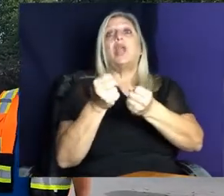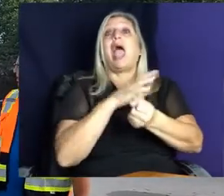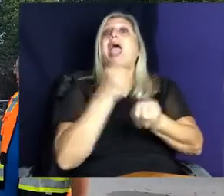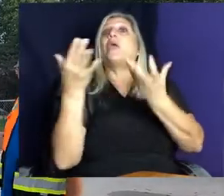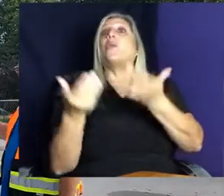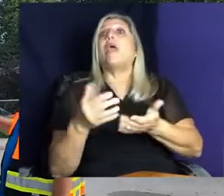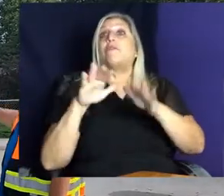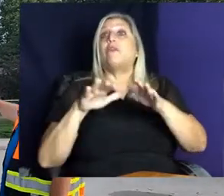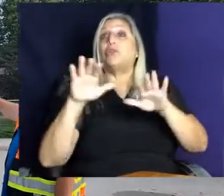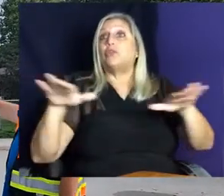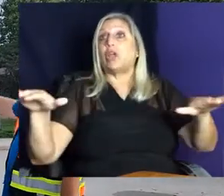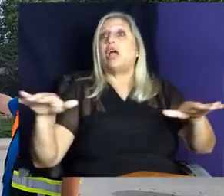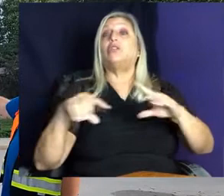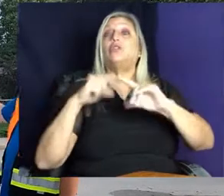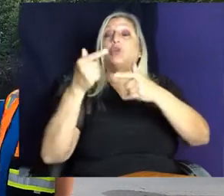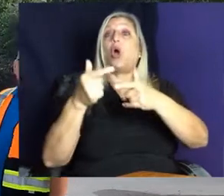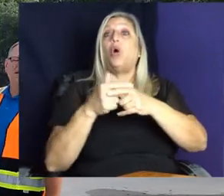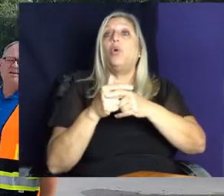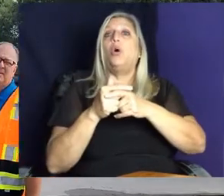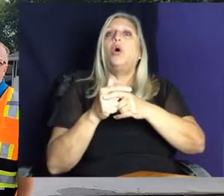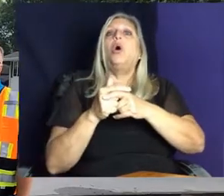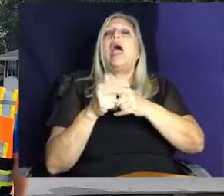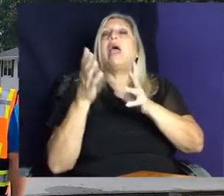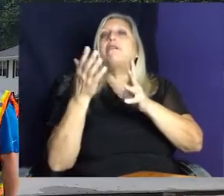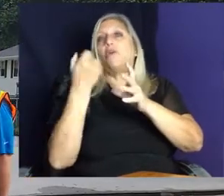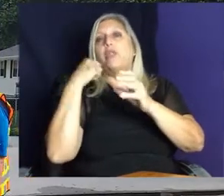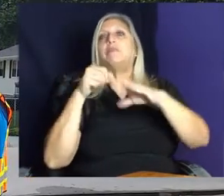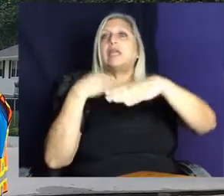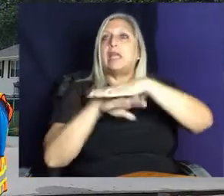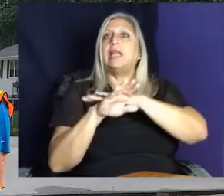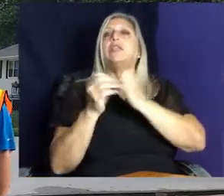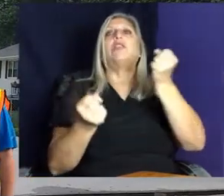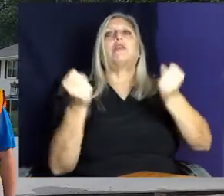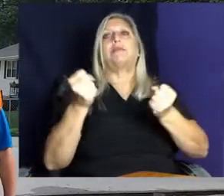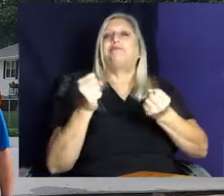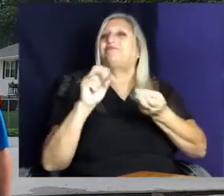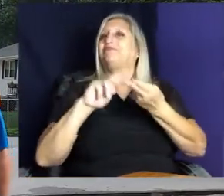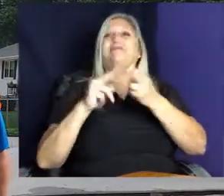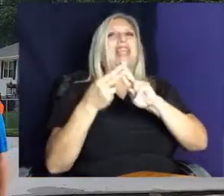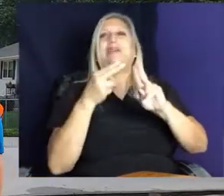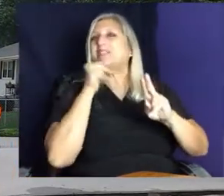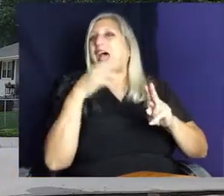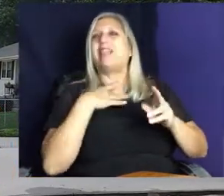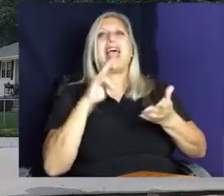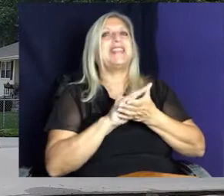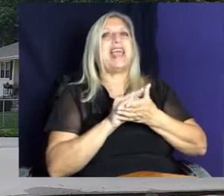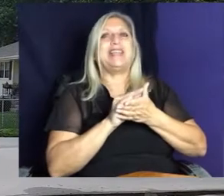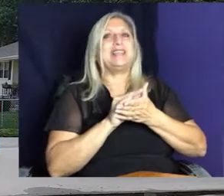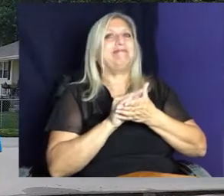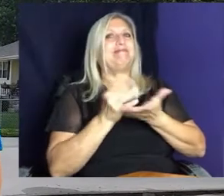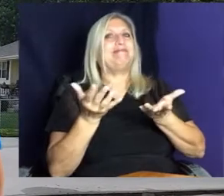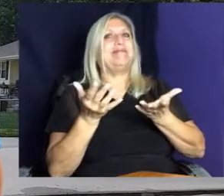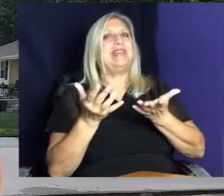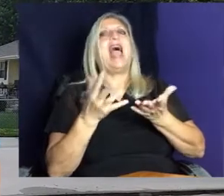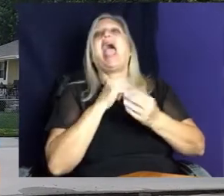child to go and then walk across the street and get into your vehicle. The neighbors here really don't like people parked along that